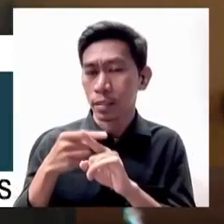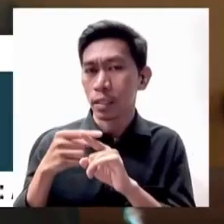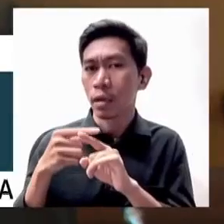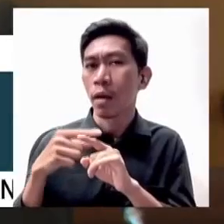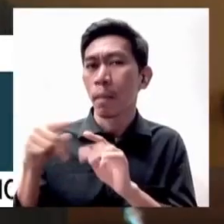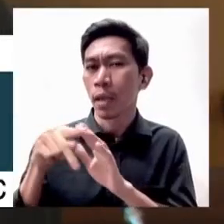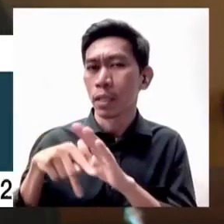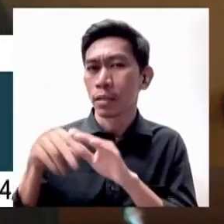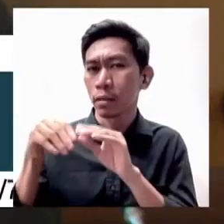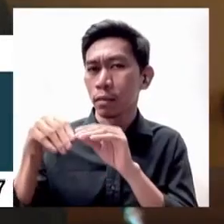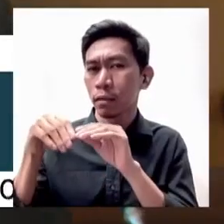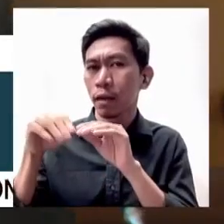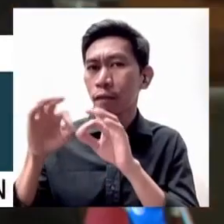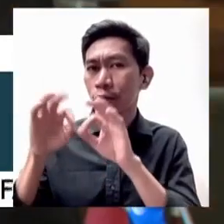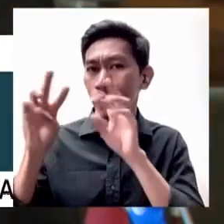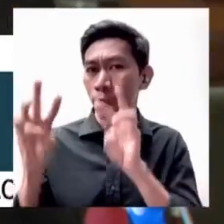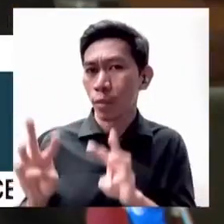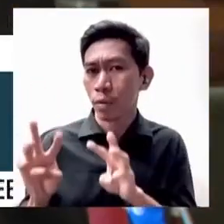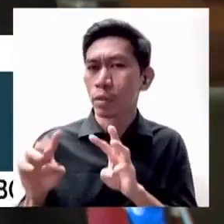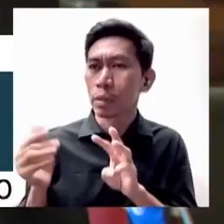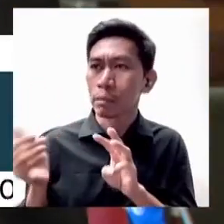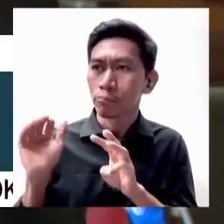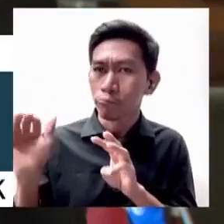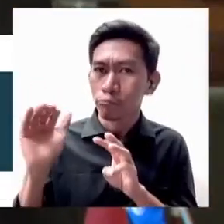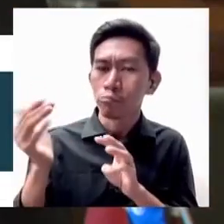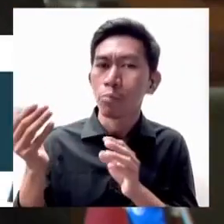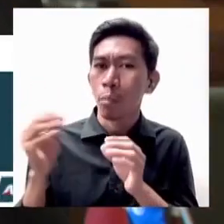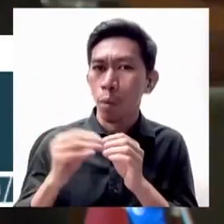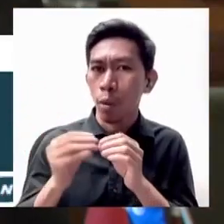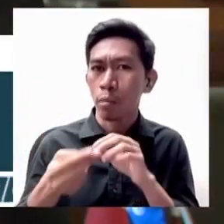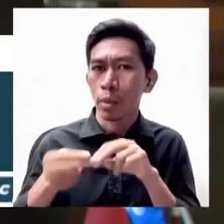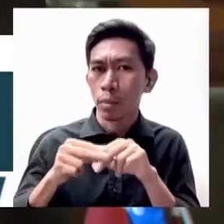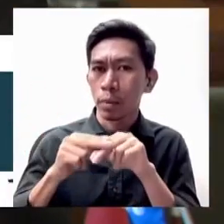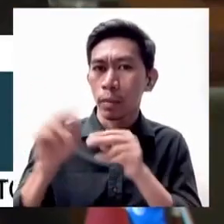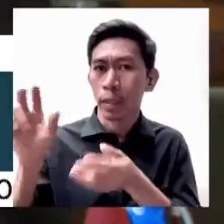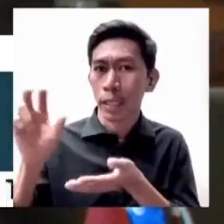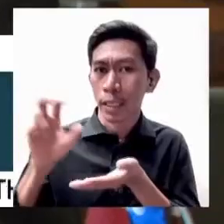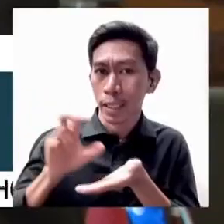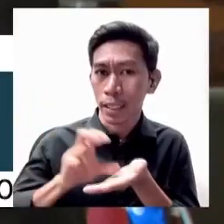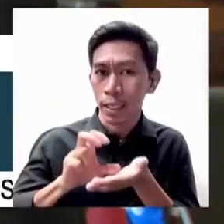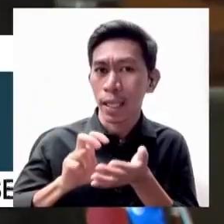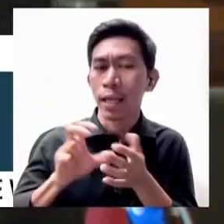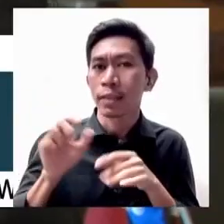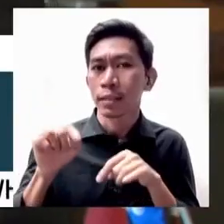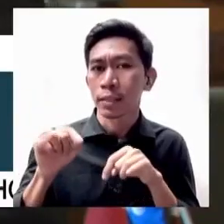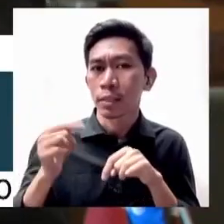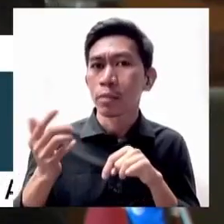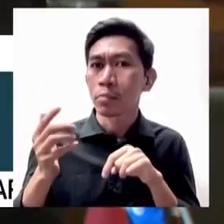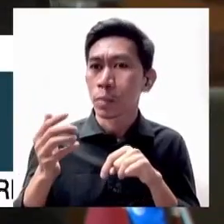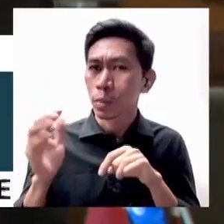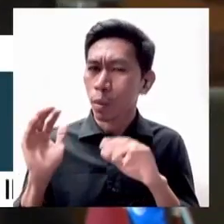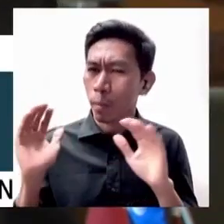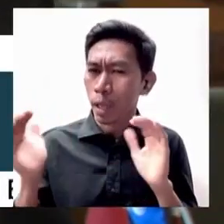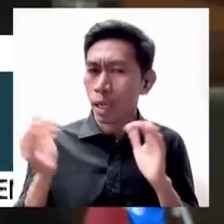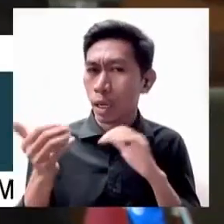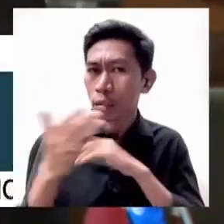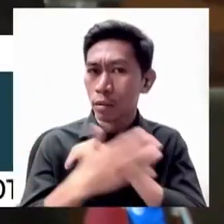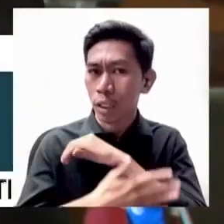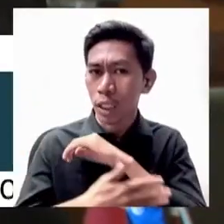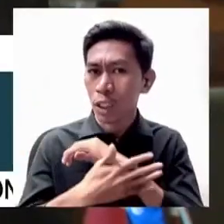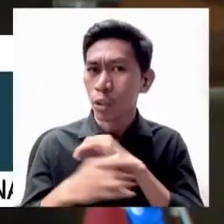to increase investment. The investment rate of the Philippines is well below that of its neighboring countries, even though it was really ramped up over the